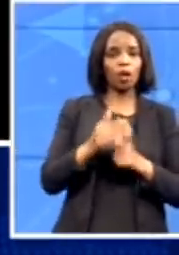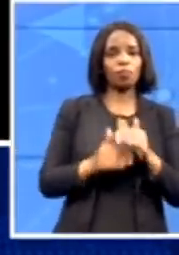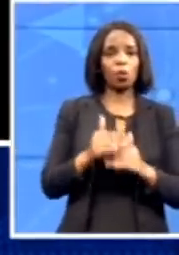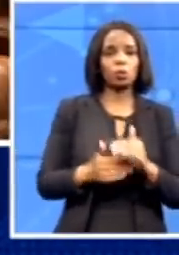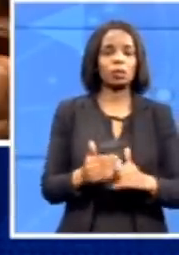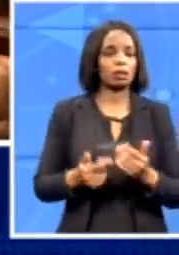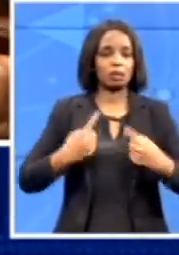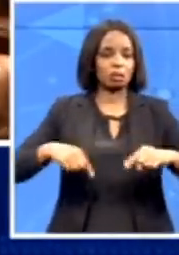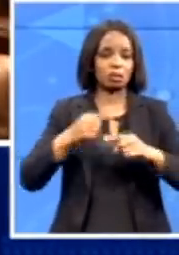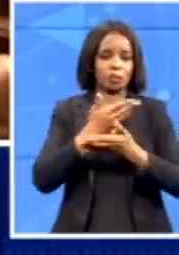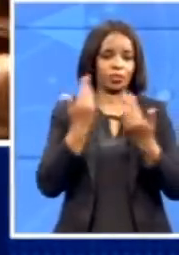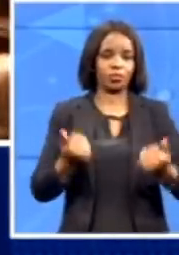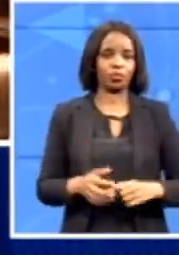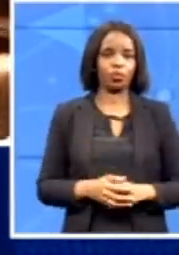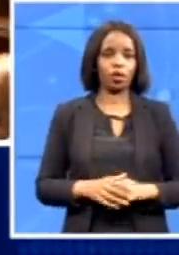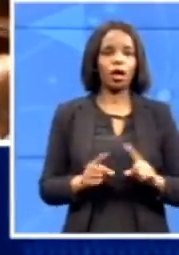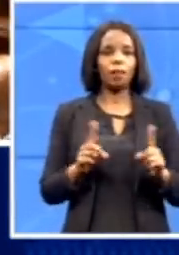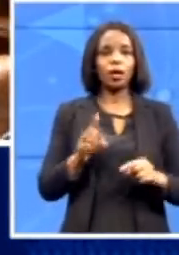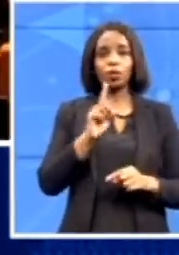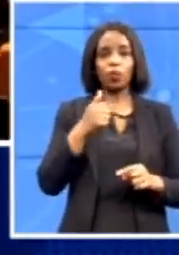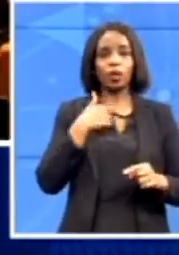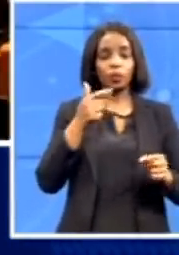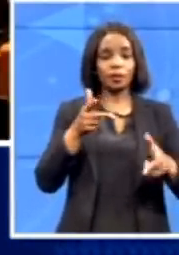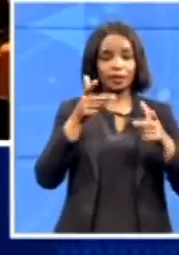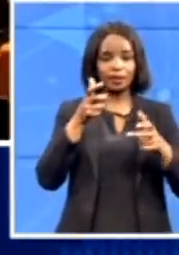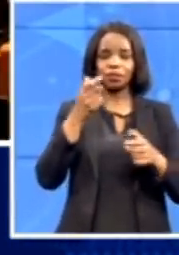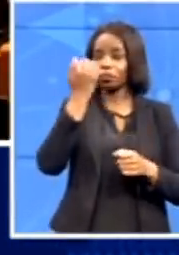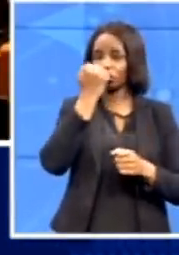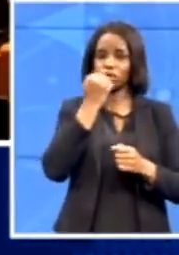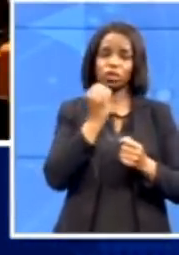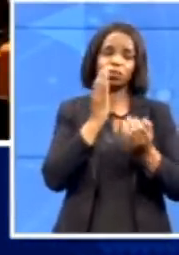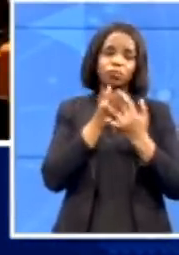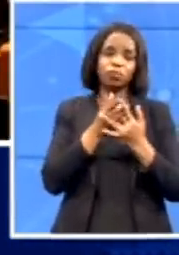I apologize. I'm going to stop you there, Mpumela Zigalala. The court has